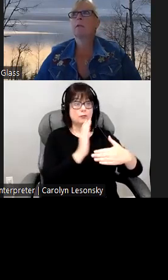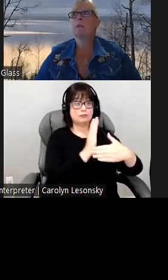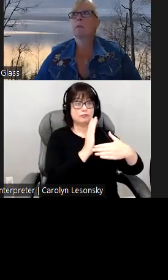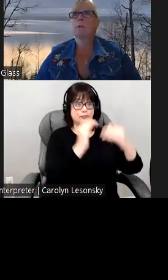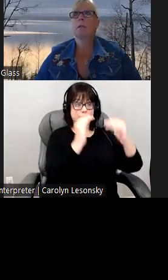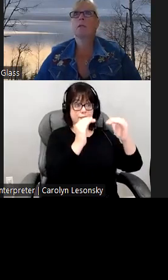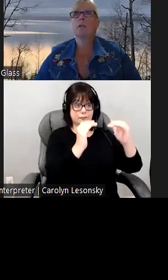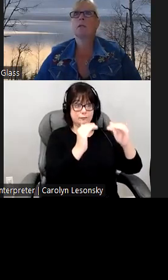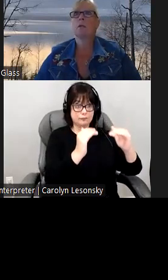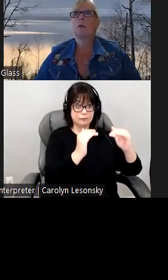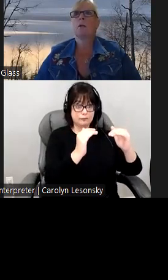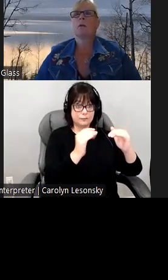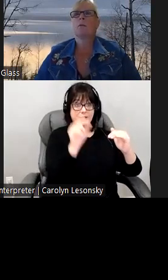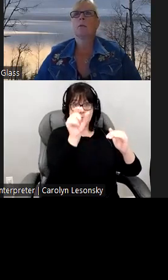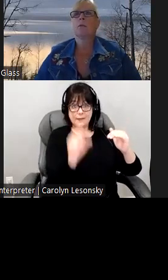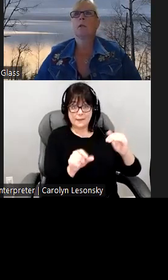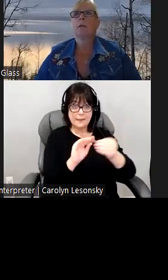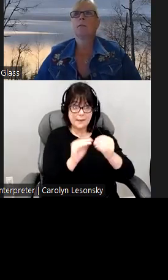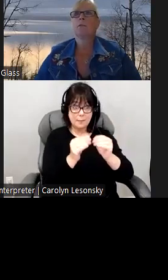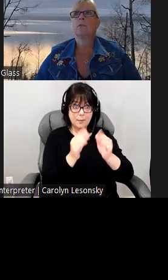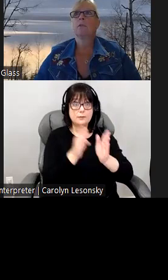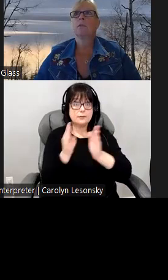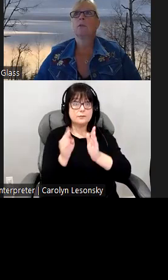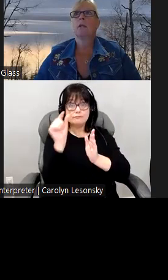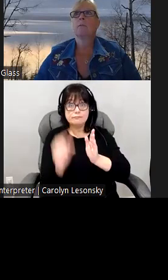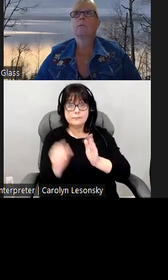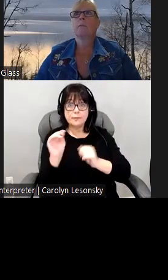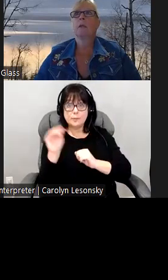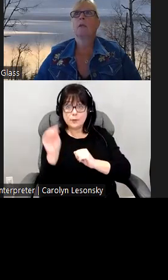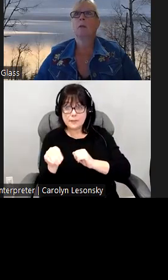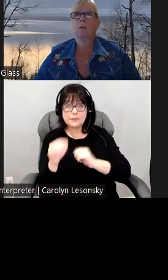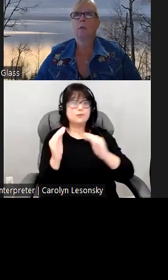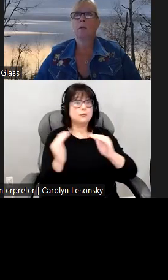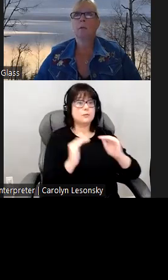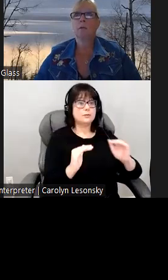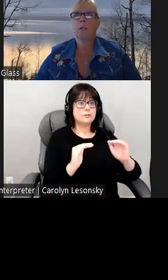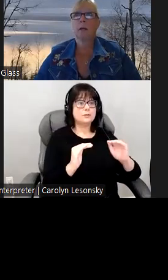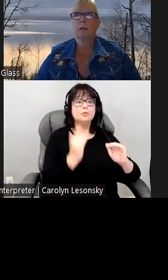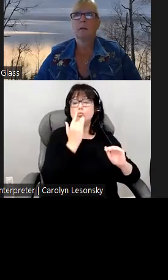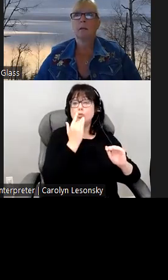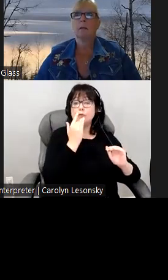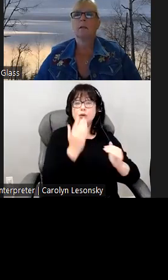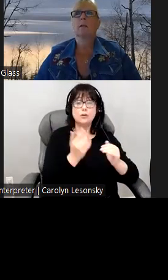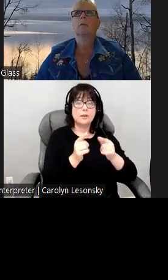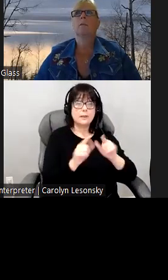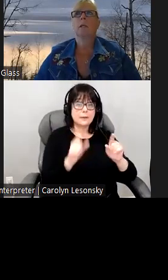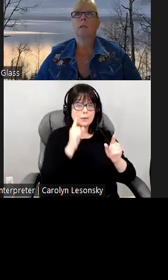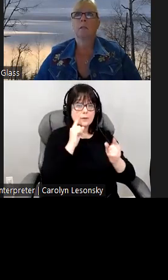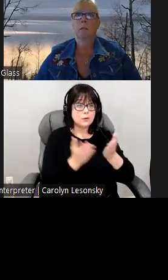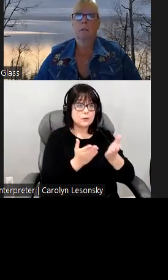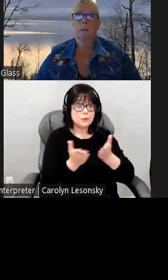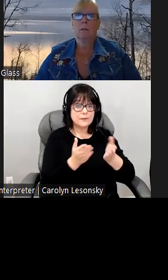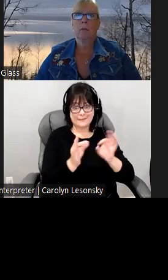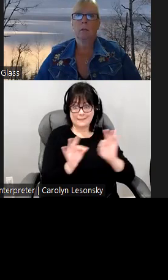numbers. This is the percentages. We have preferred language of service and so on. Note the number 3 there,